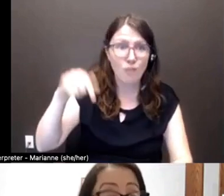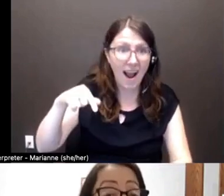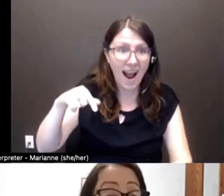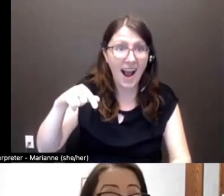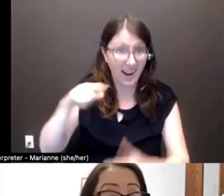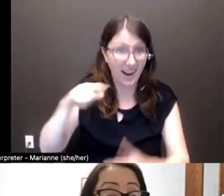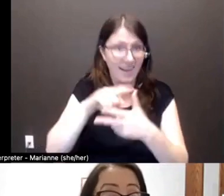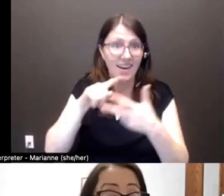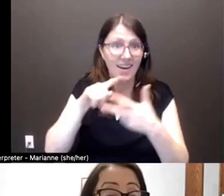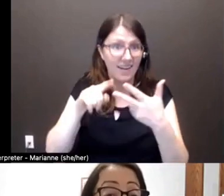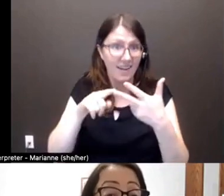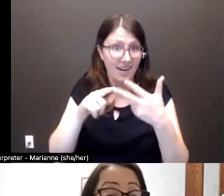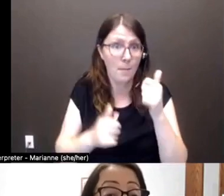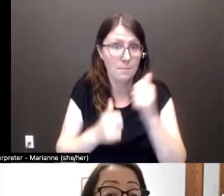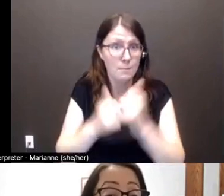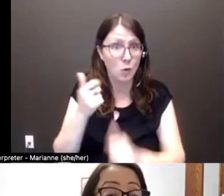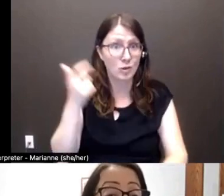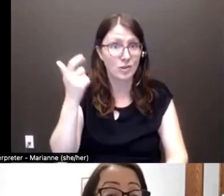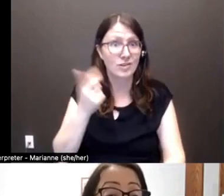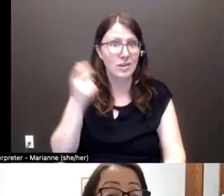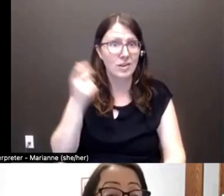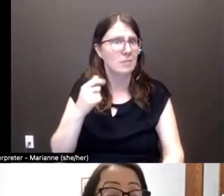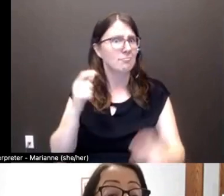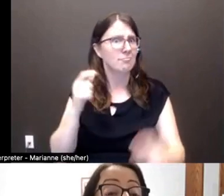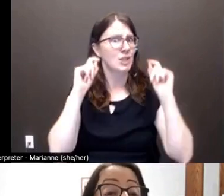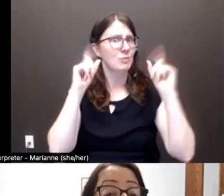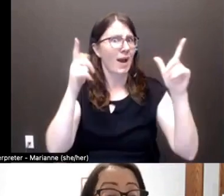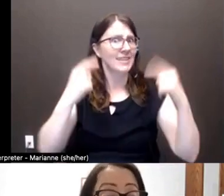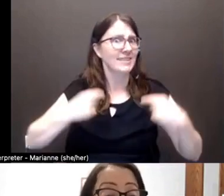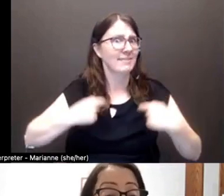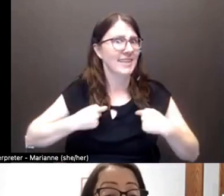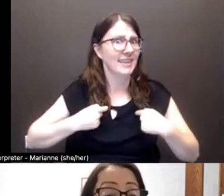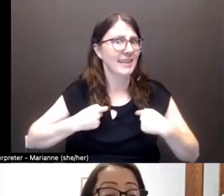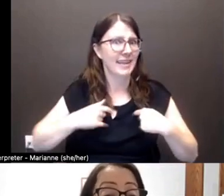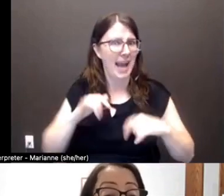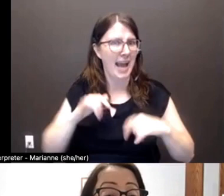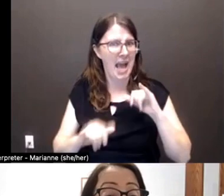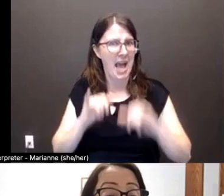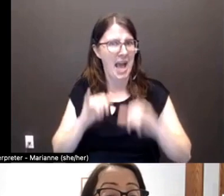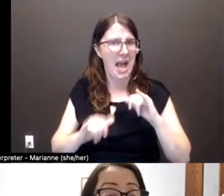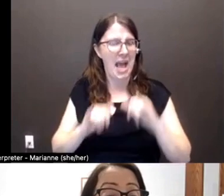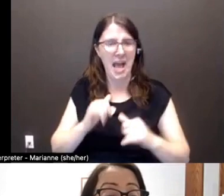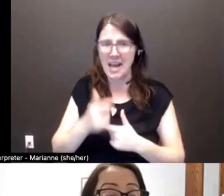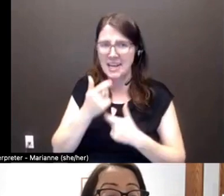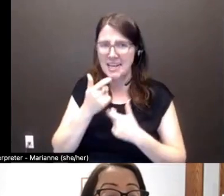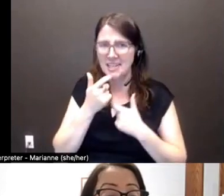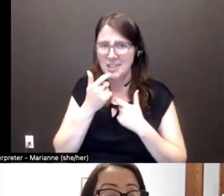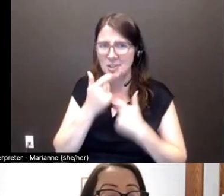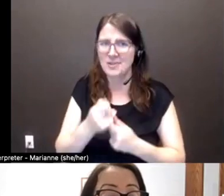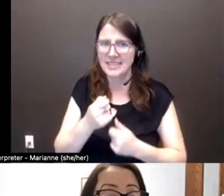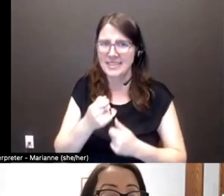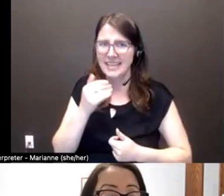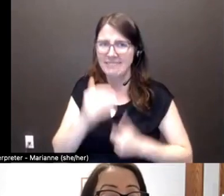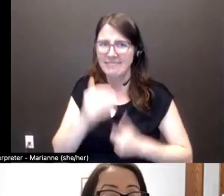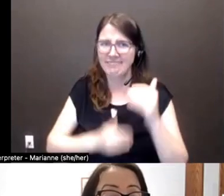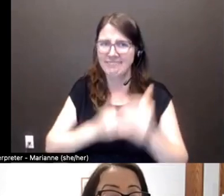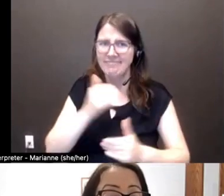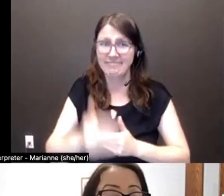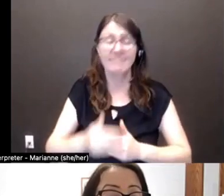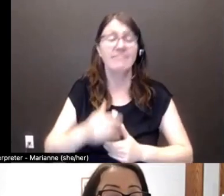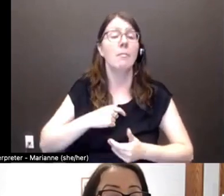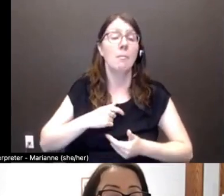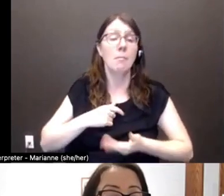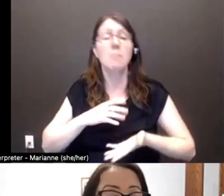from. So it's a very interesting journey. And as I've said, I am learning as I am